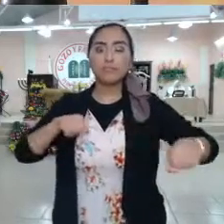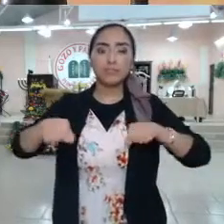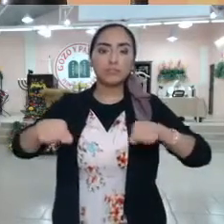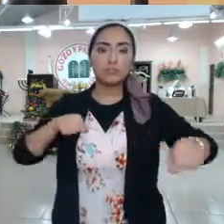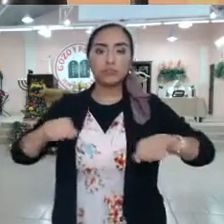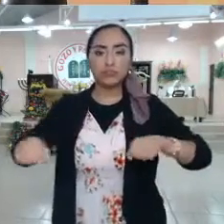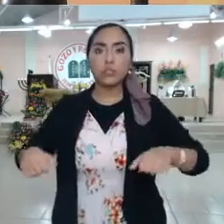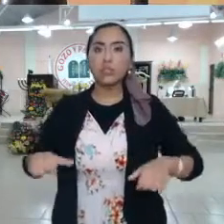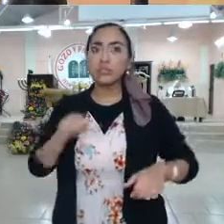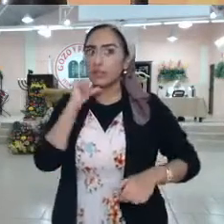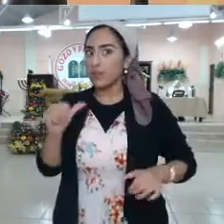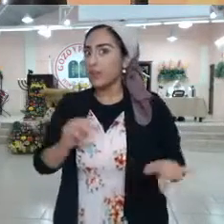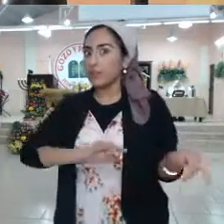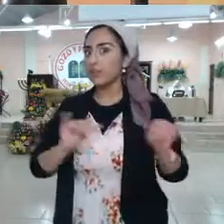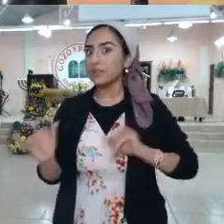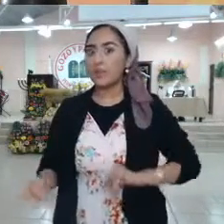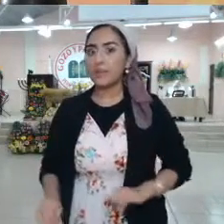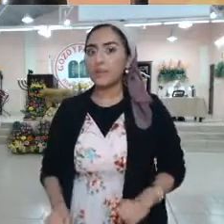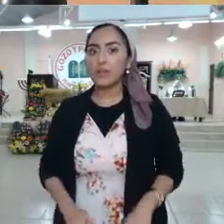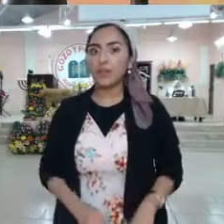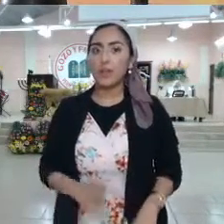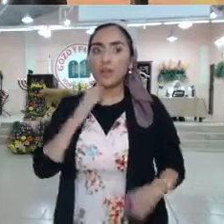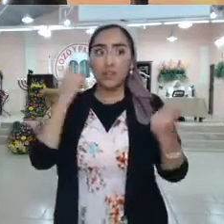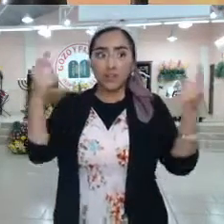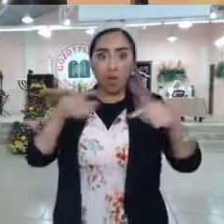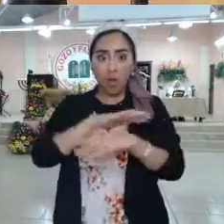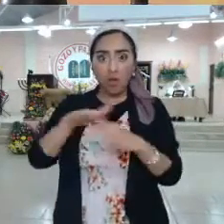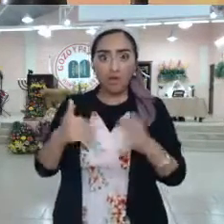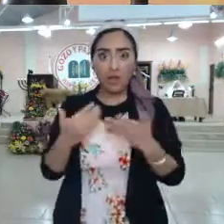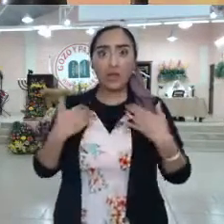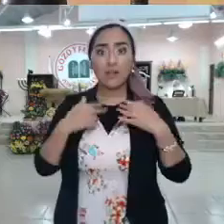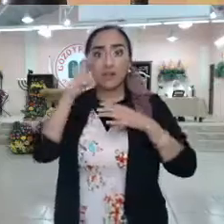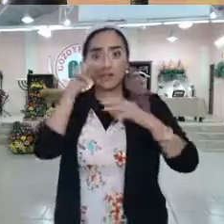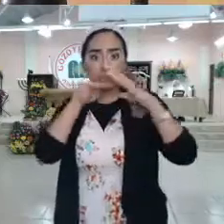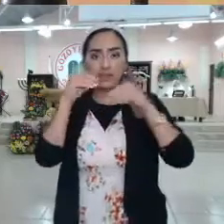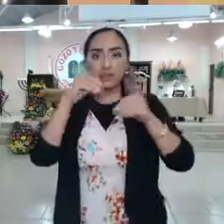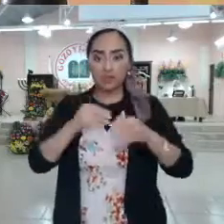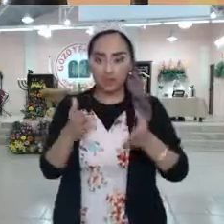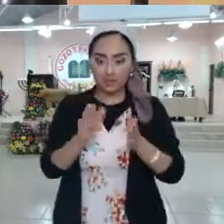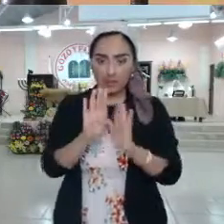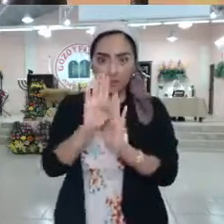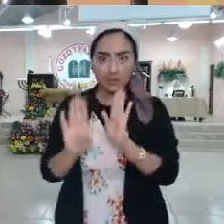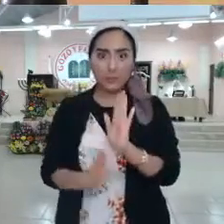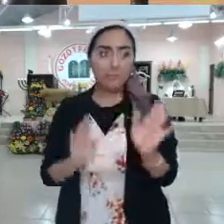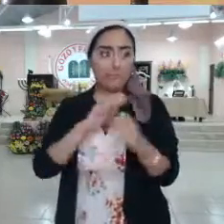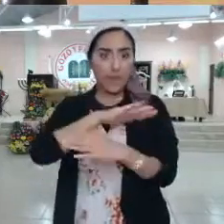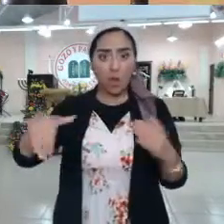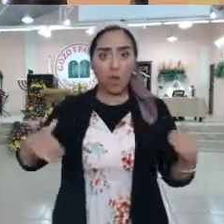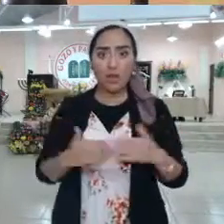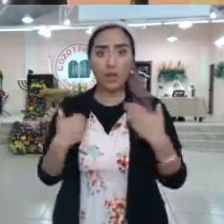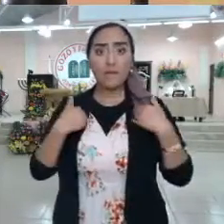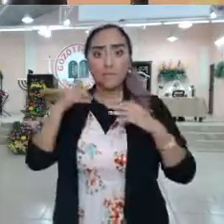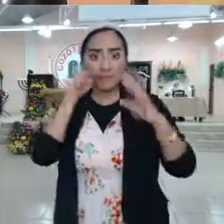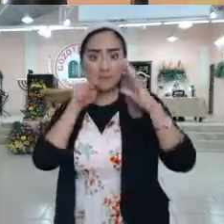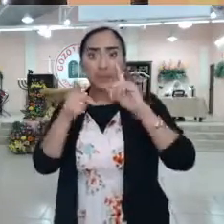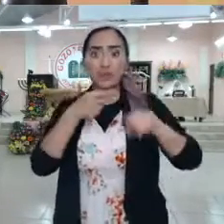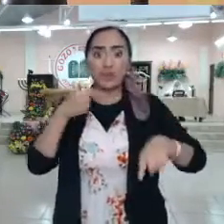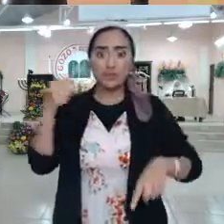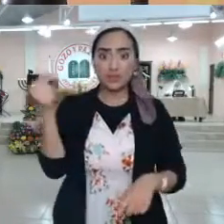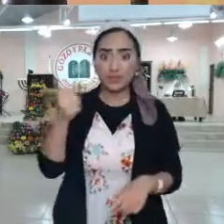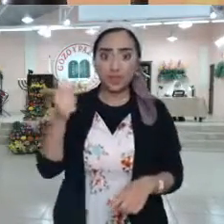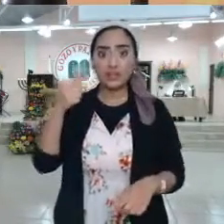more earthquakes. It's not the same. Look at everything what is prophesied in the Tanakh. Everything that is